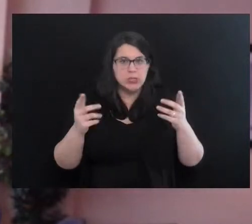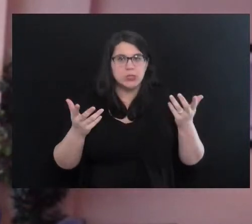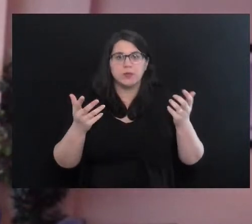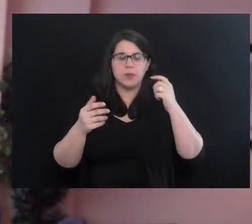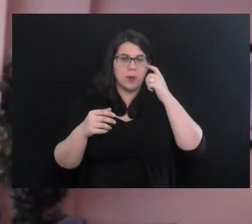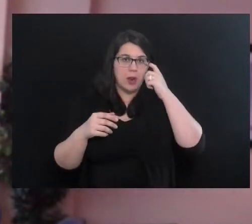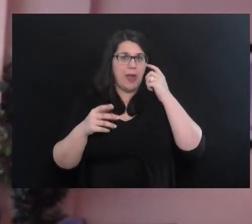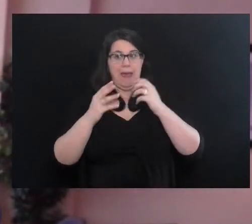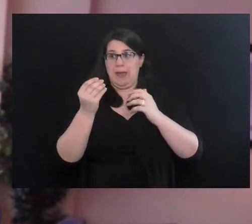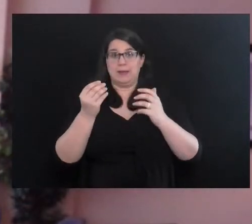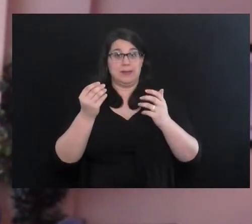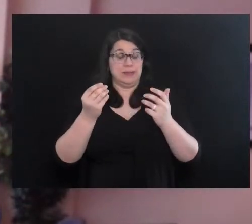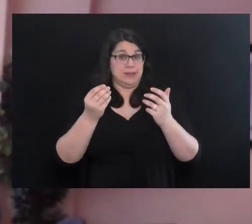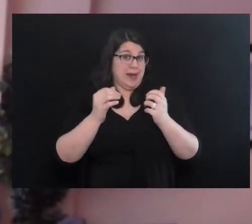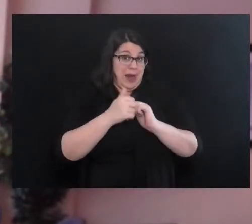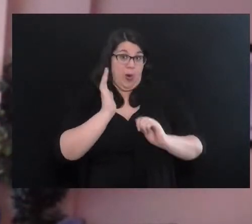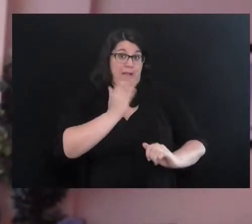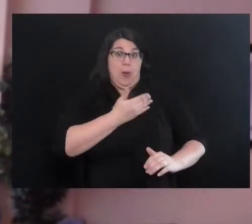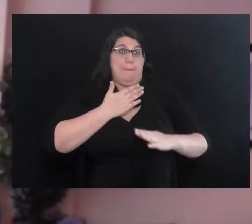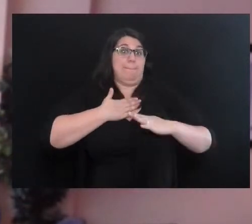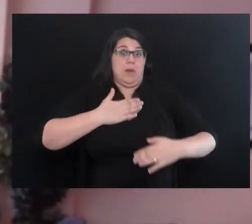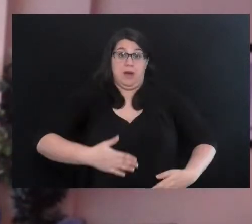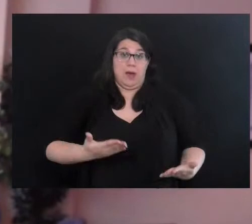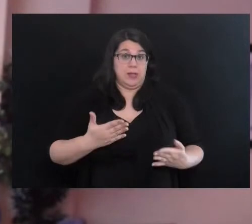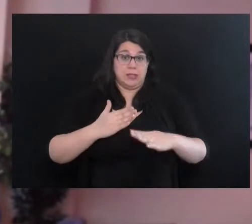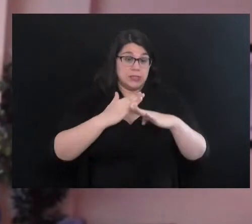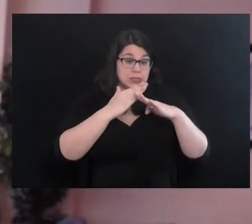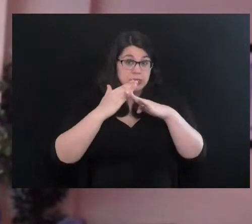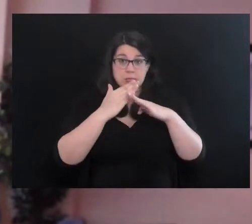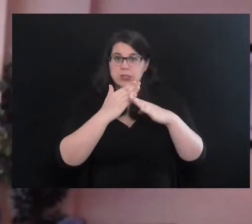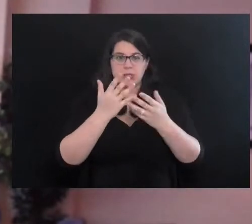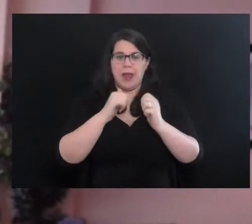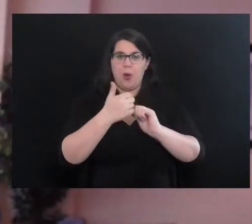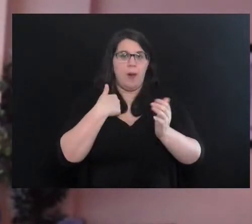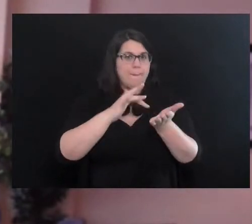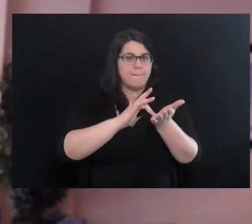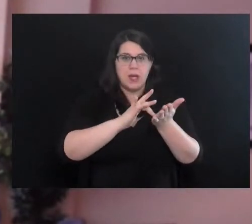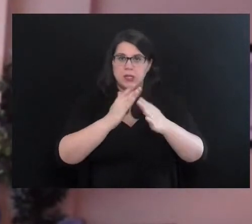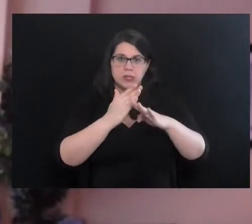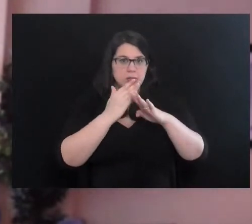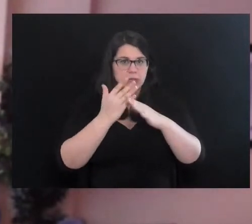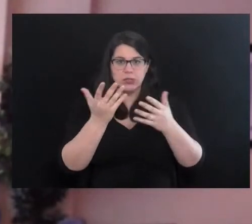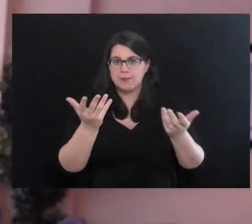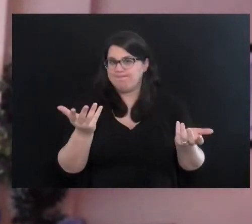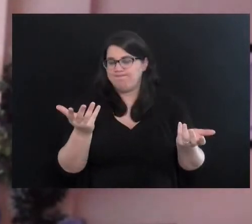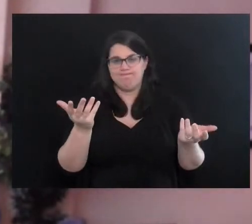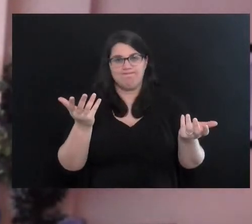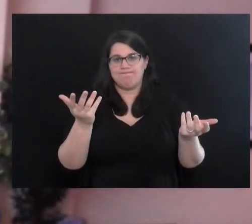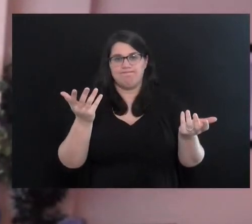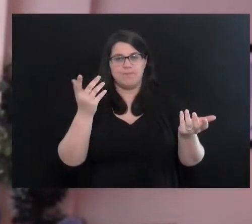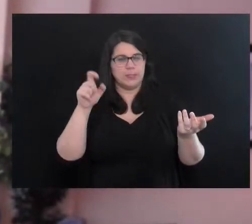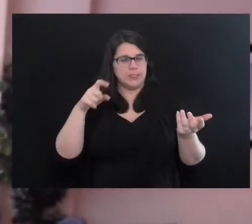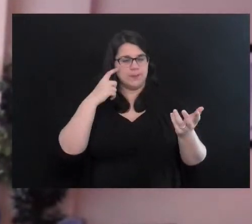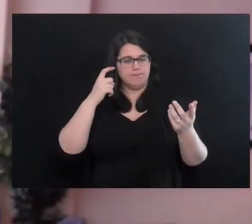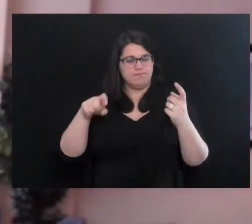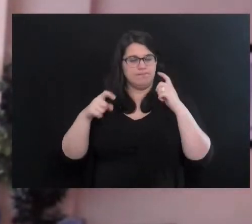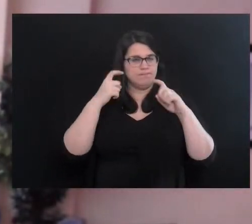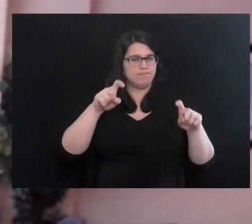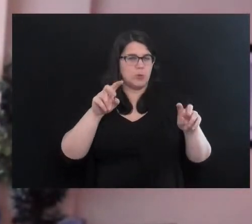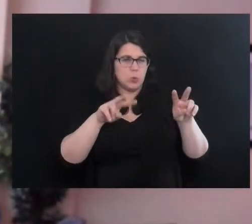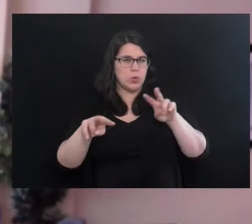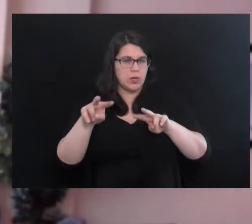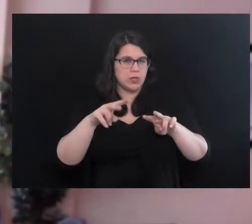how well our immune systems or our strategies work to continue to maintain